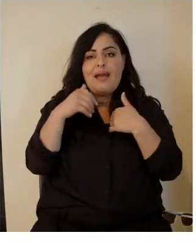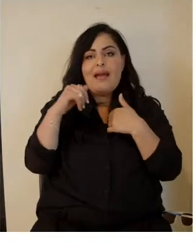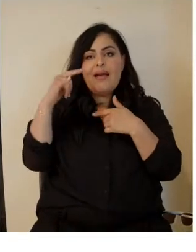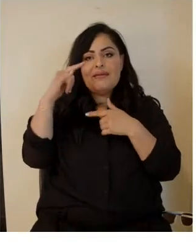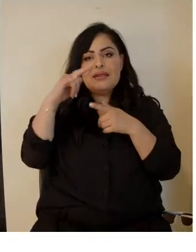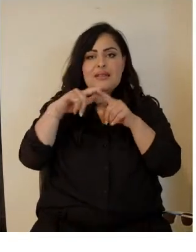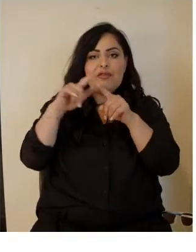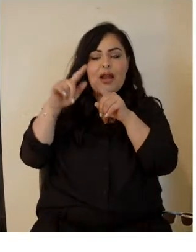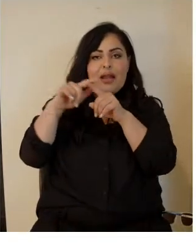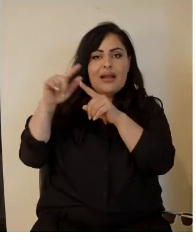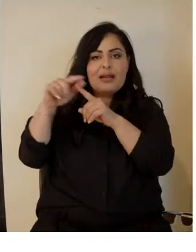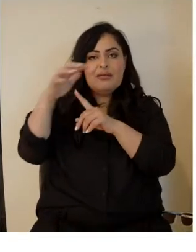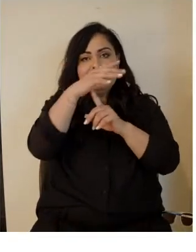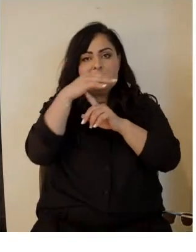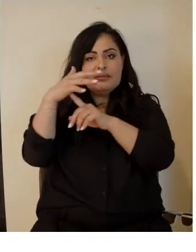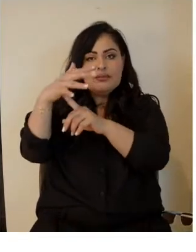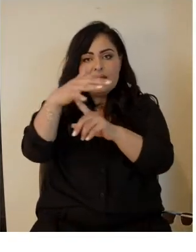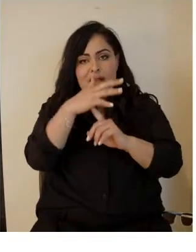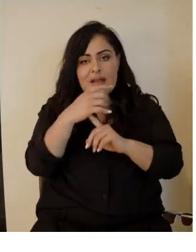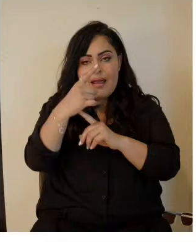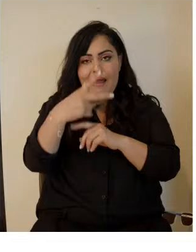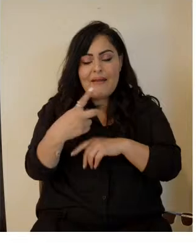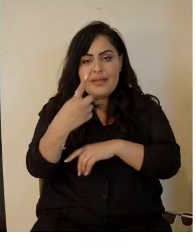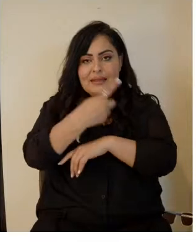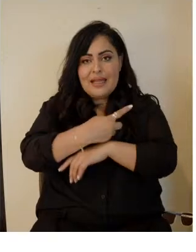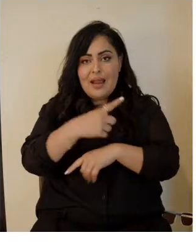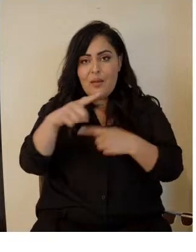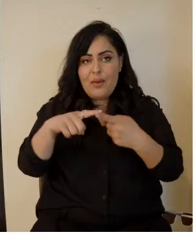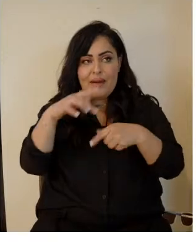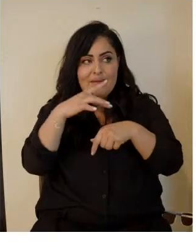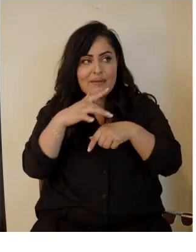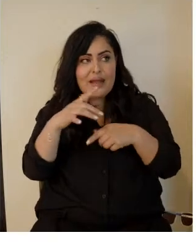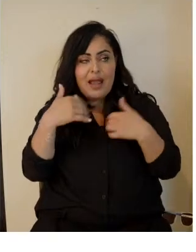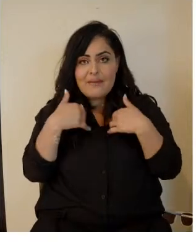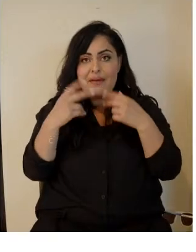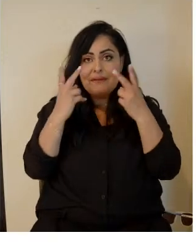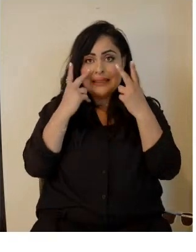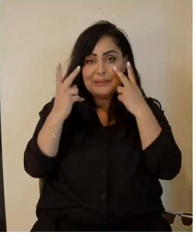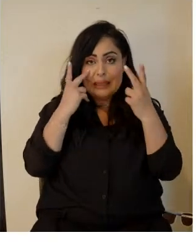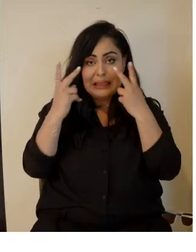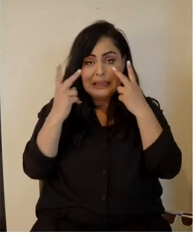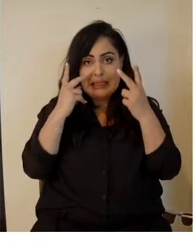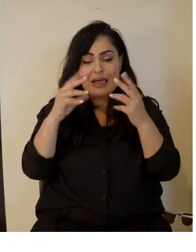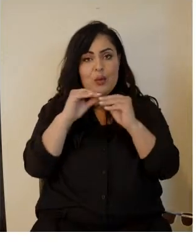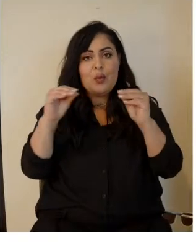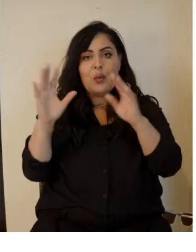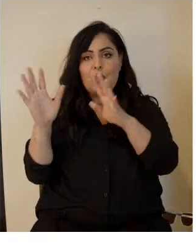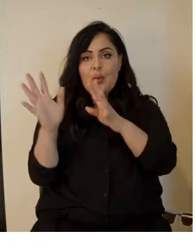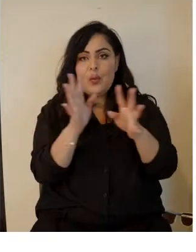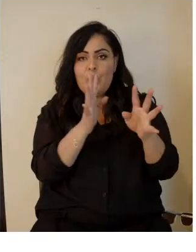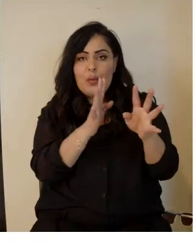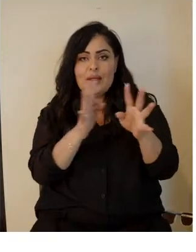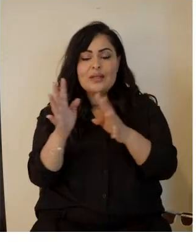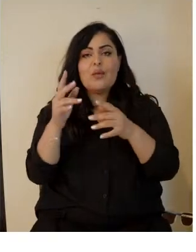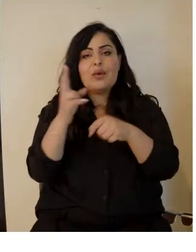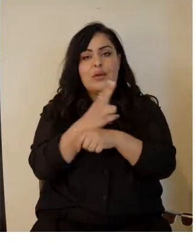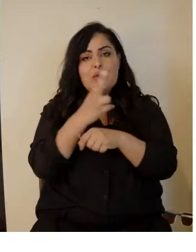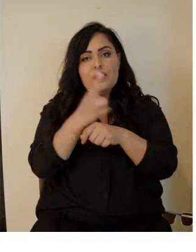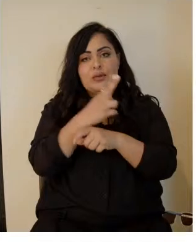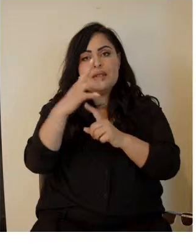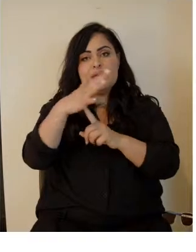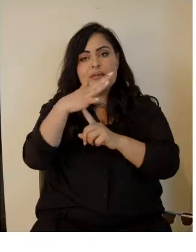aircraft half the day when we've had available visibility and we've had no winds. We're using aircraft